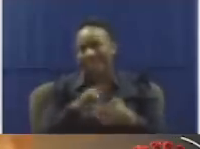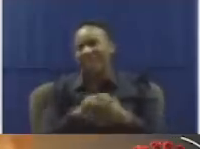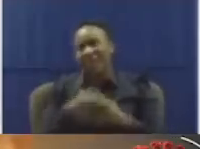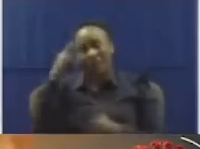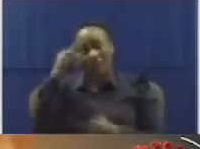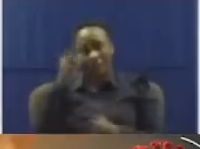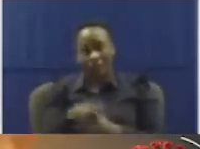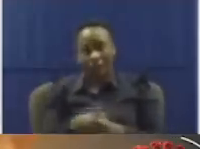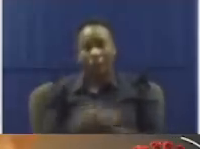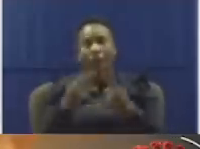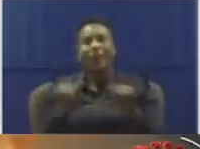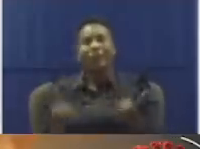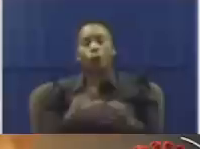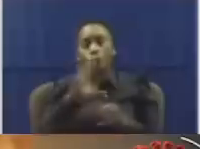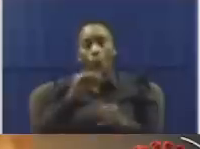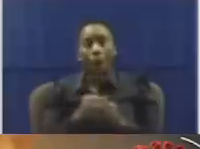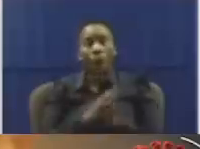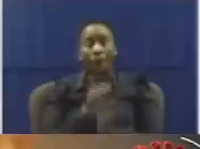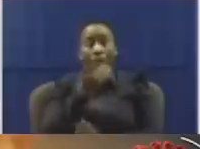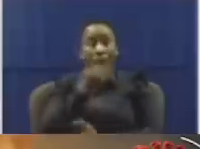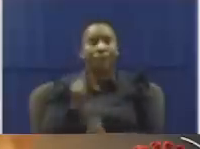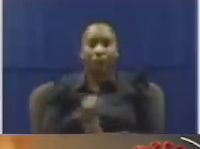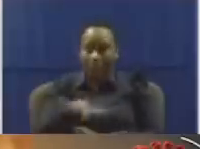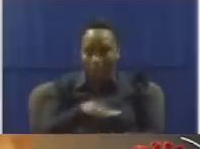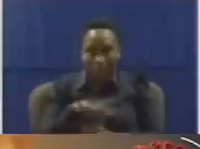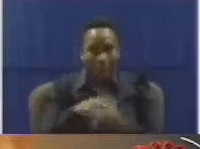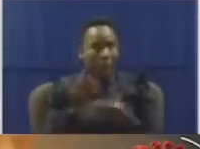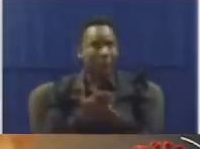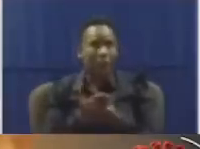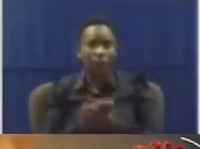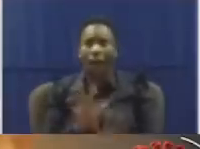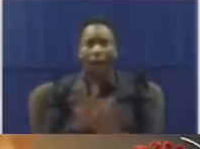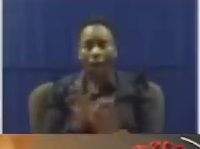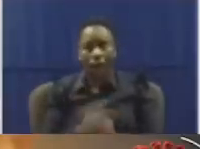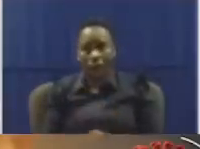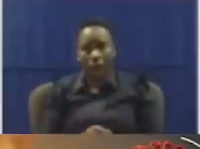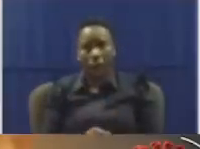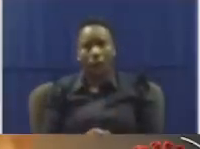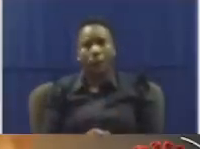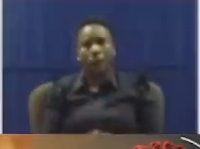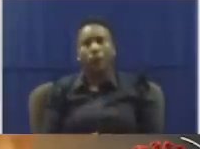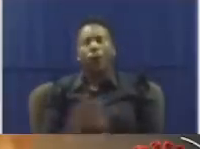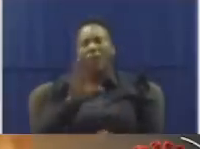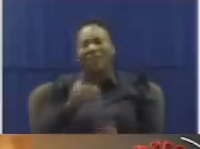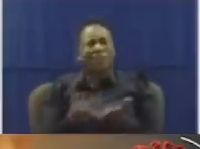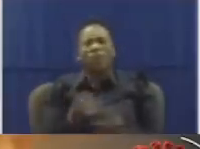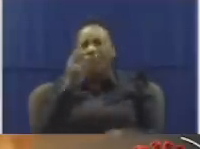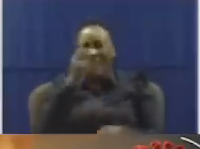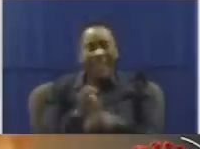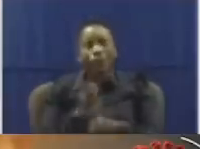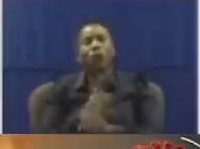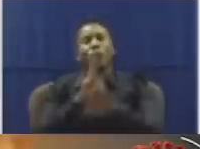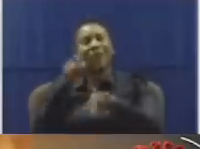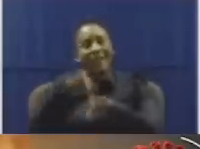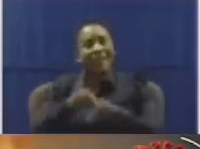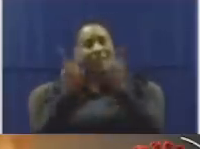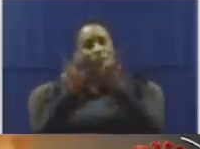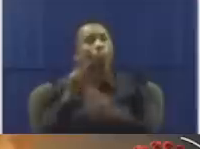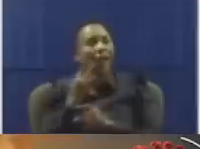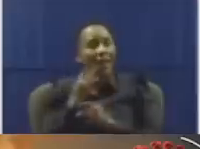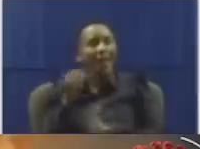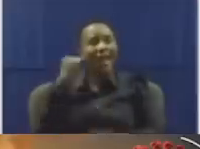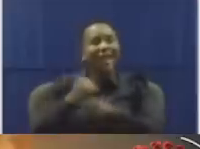we're not talking about the best case scenario here, are we, Mr. President? Because if we were, you would have surely reported this matter 2 years ago, or at